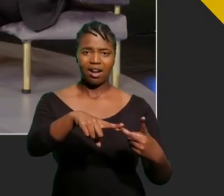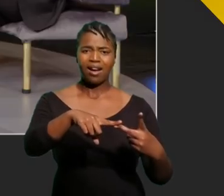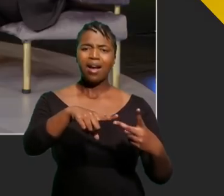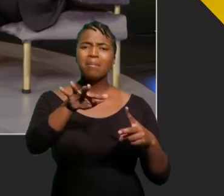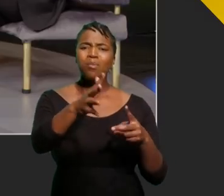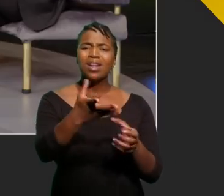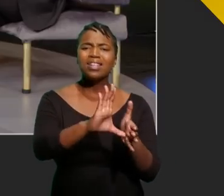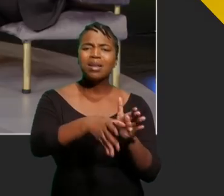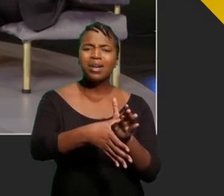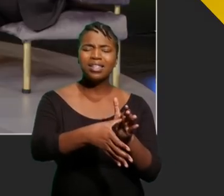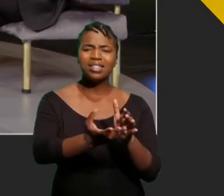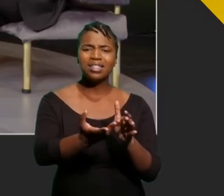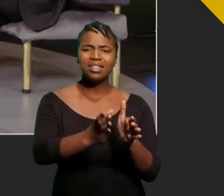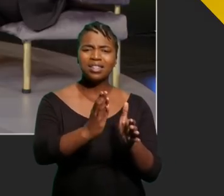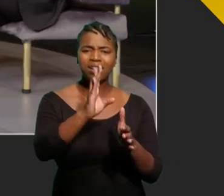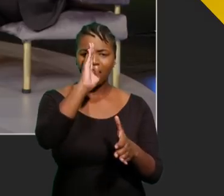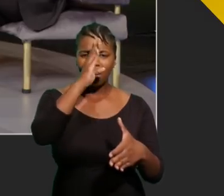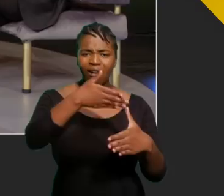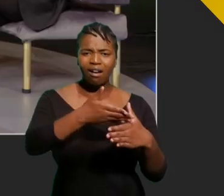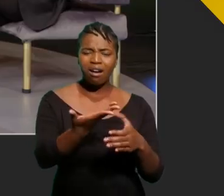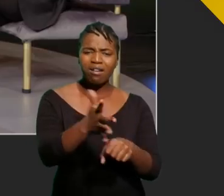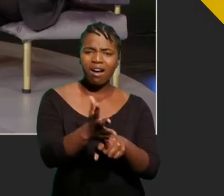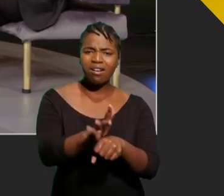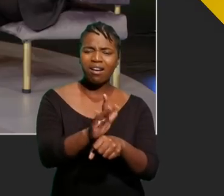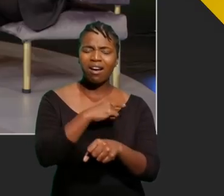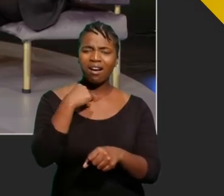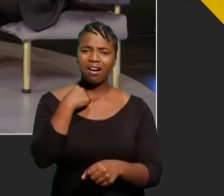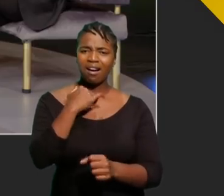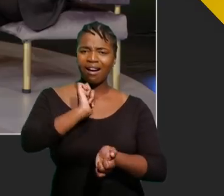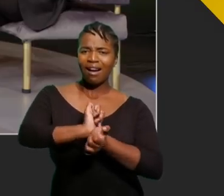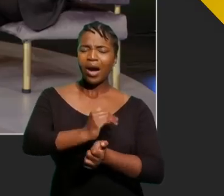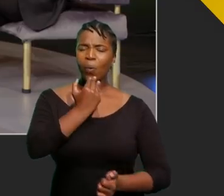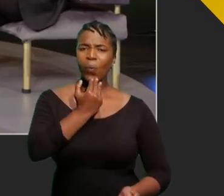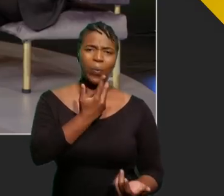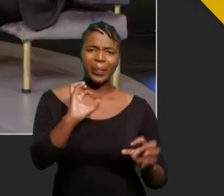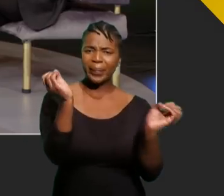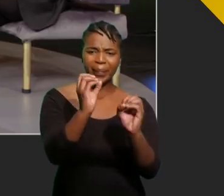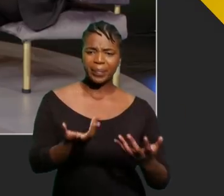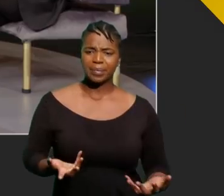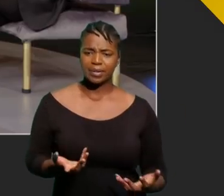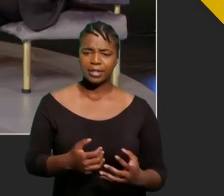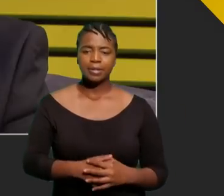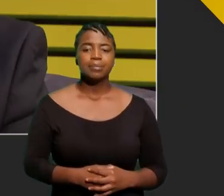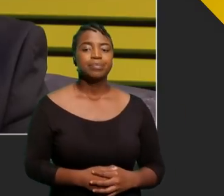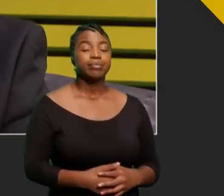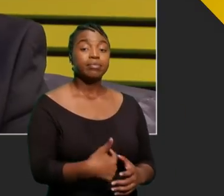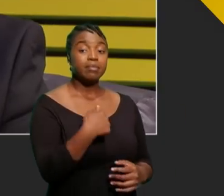demanding. People got compensated, but a criminal acts have taken place. Heads are not rolling. What I can comment